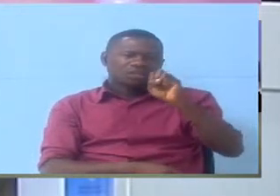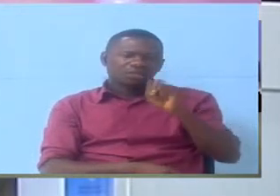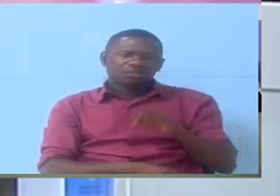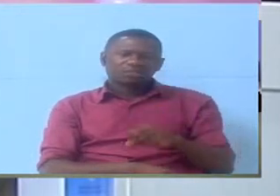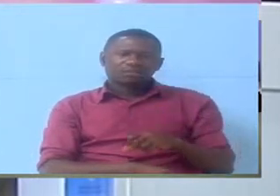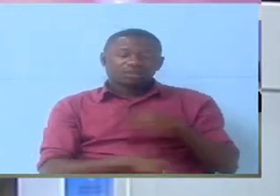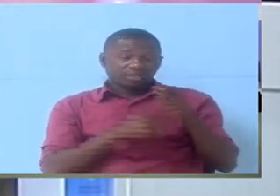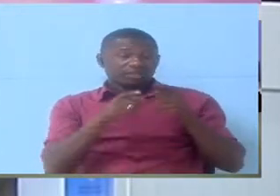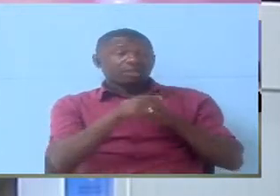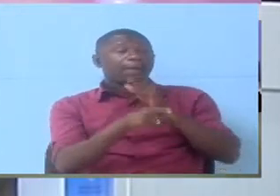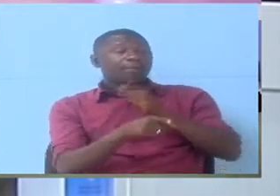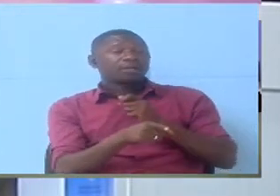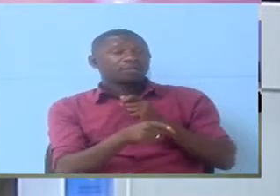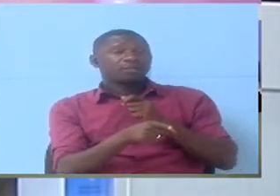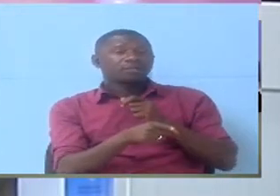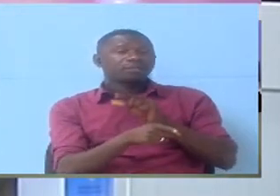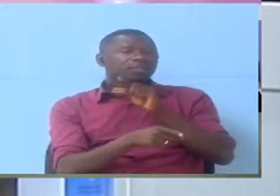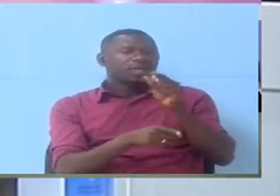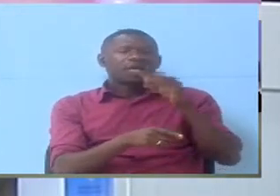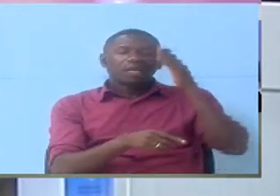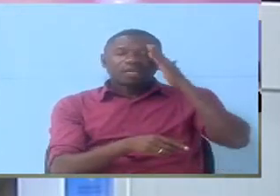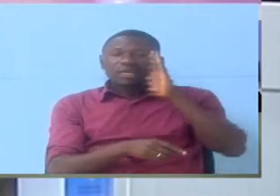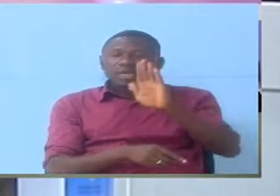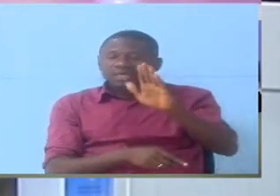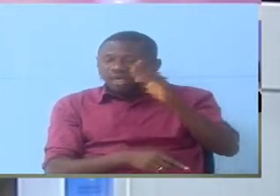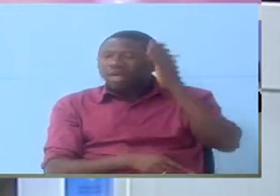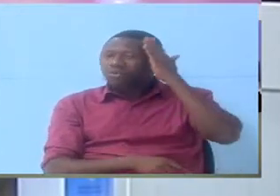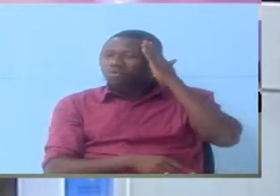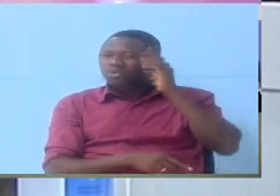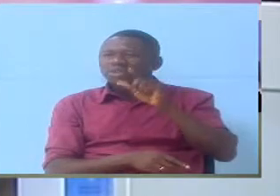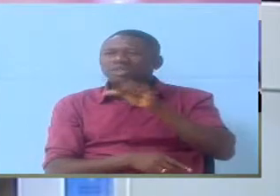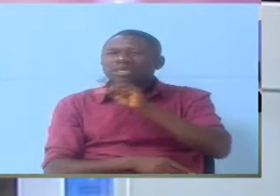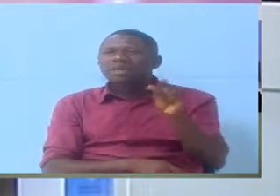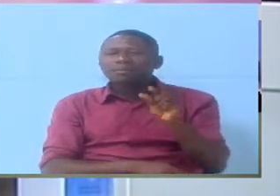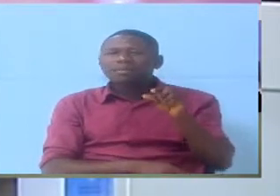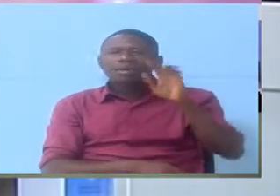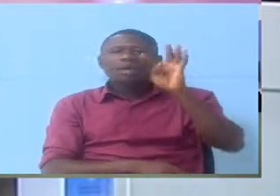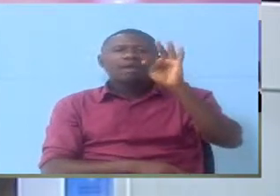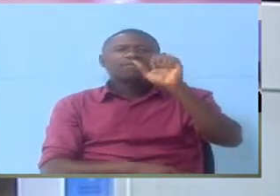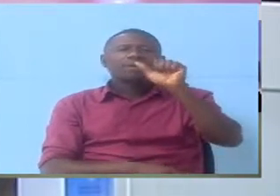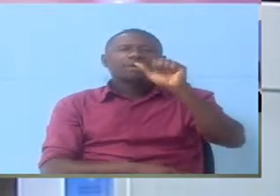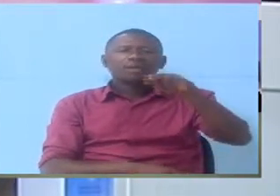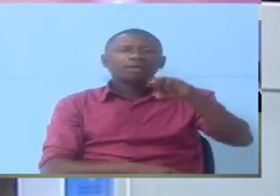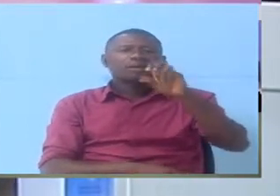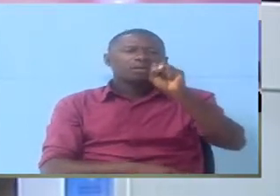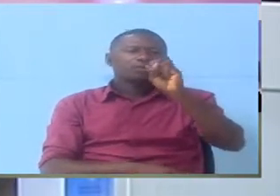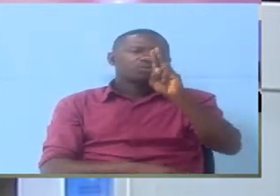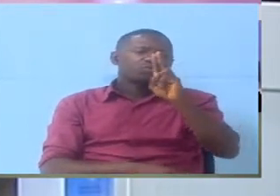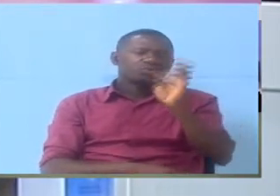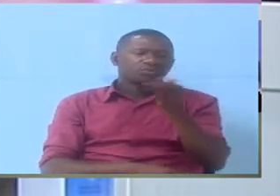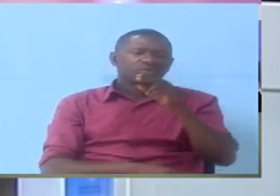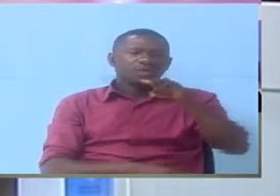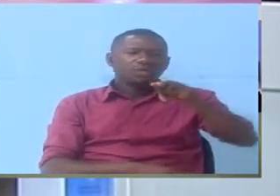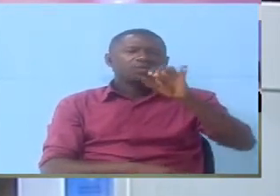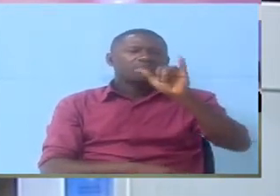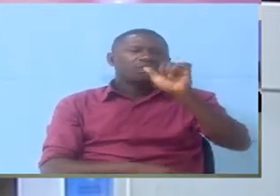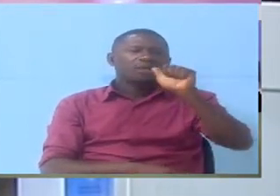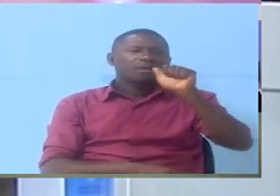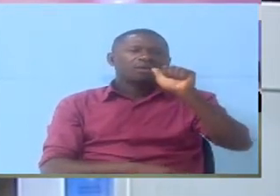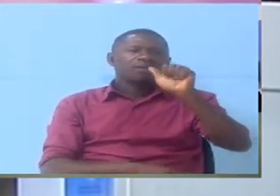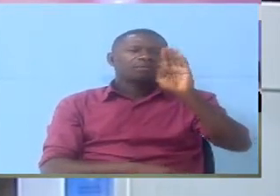Longko. Is called Fantu Nyabali. Kafatele Mfansu Nyabali. So immediately I left. Mbota jangu